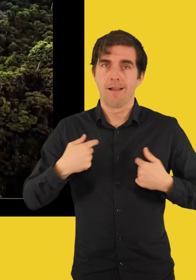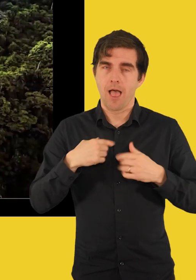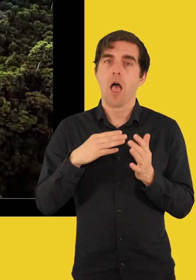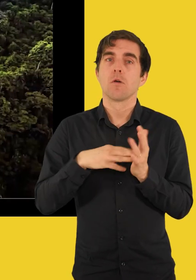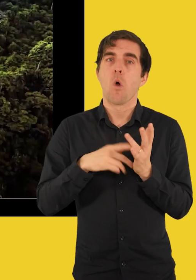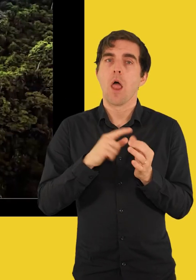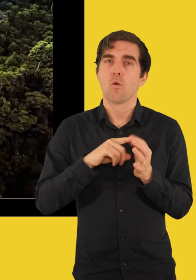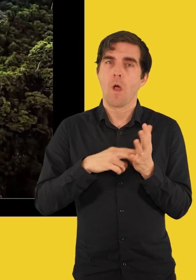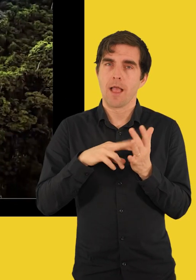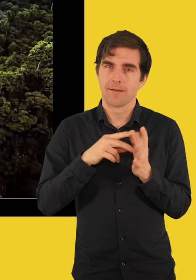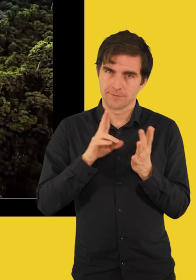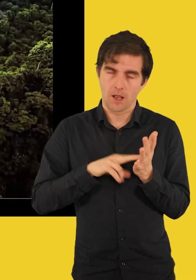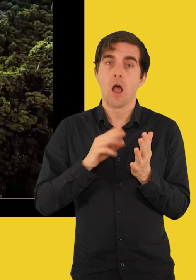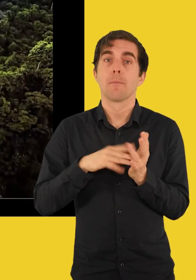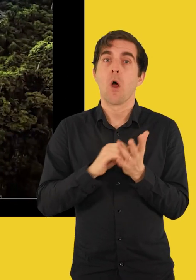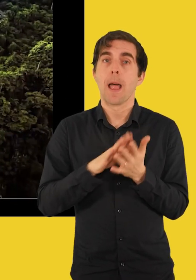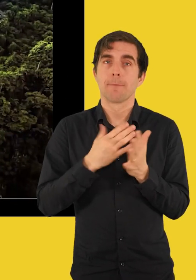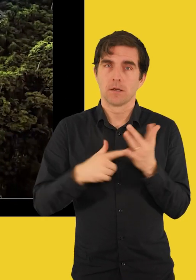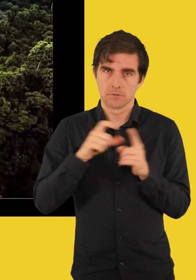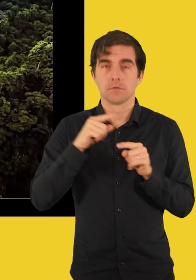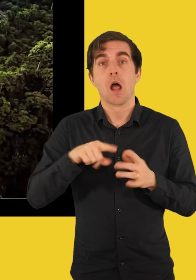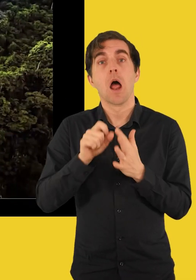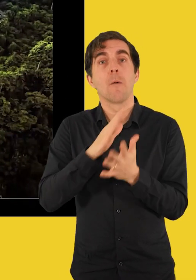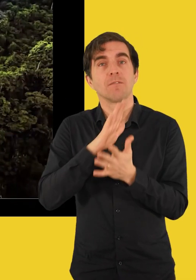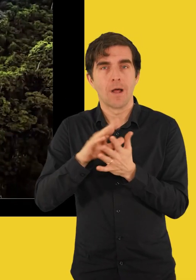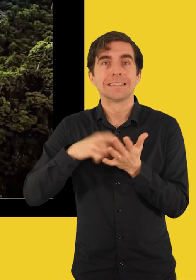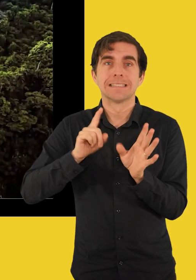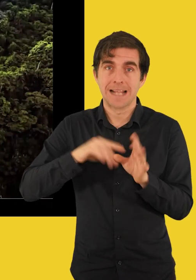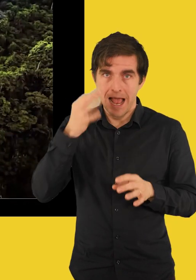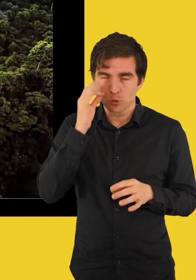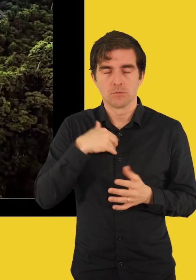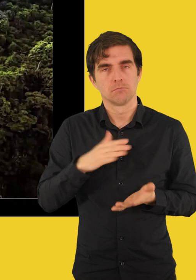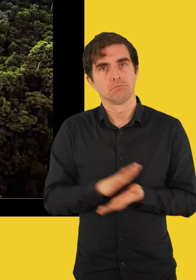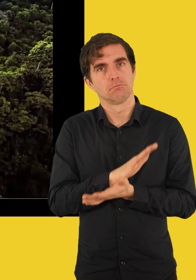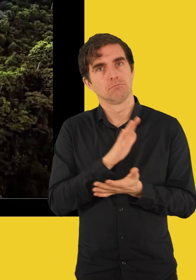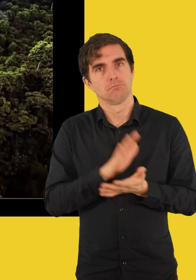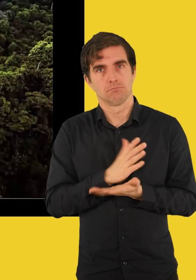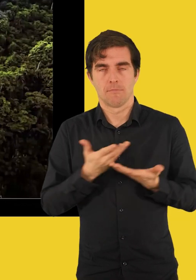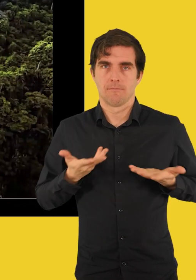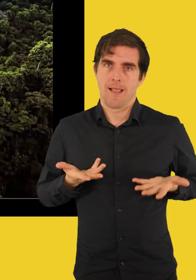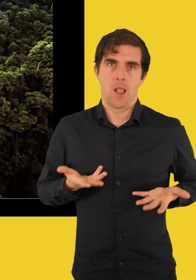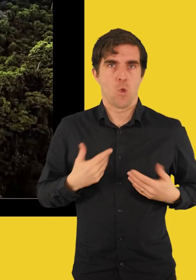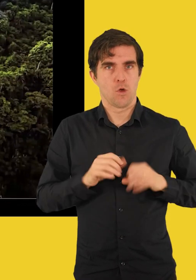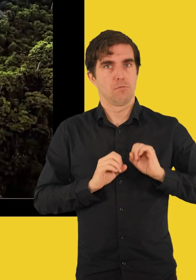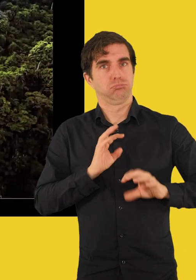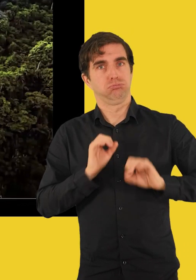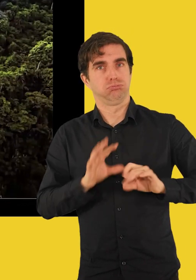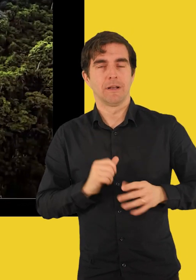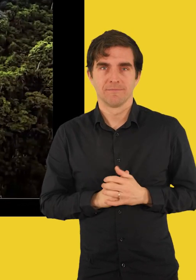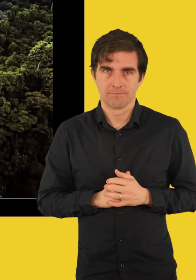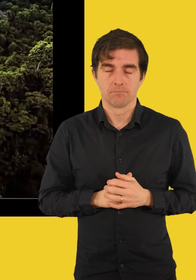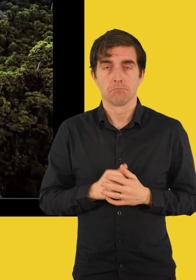and gentlemen. My name is Zulkarnain Mohammed. I'm from Ipoh City Council, and I'm very happy to be here with